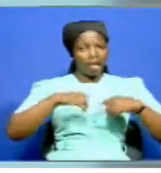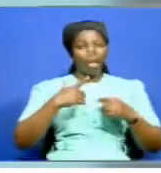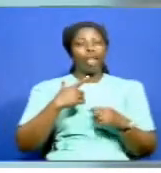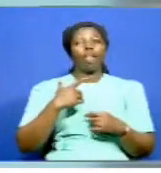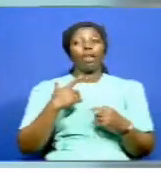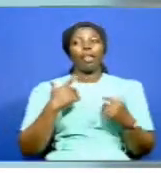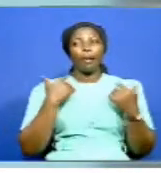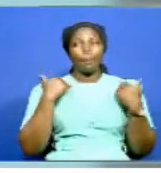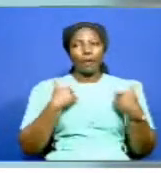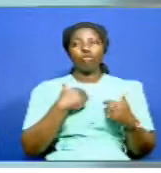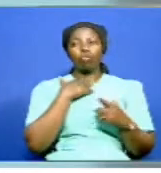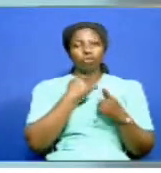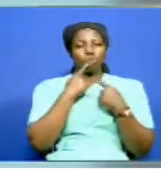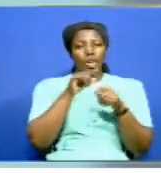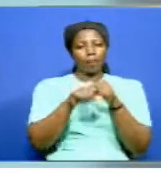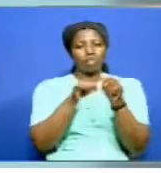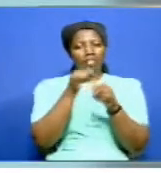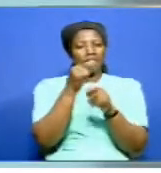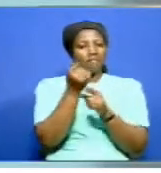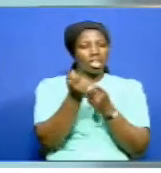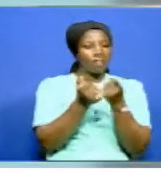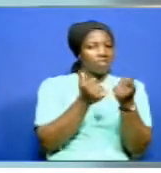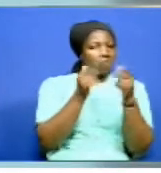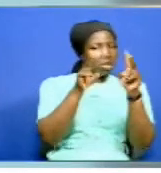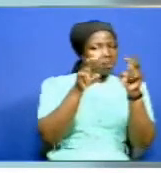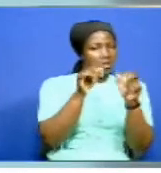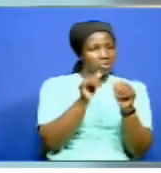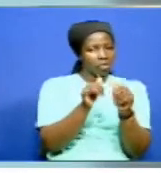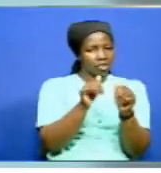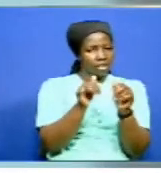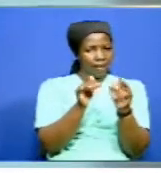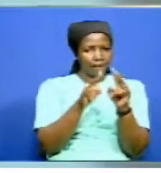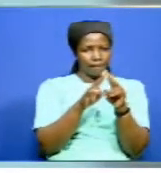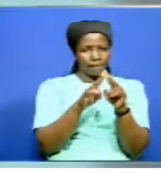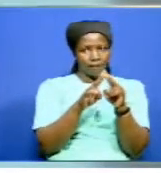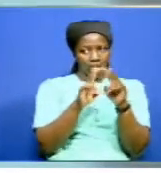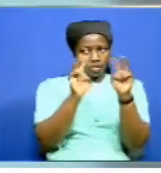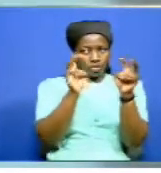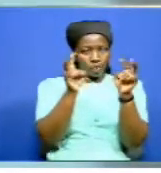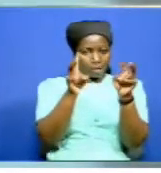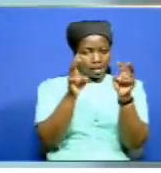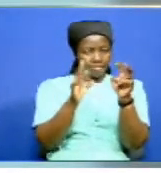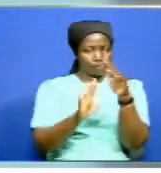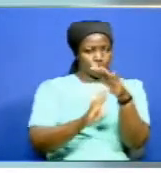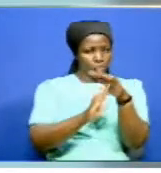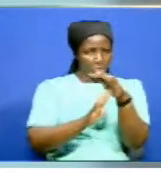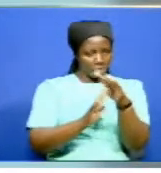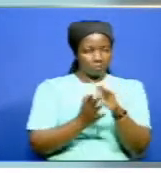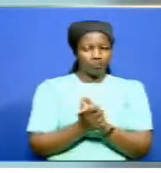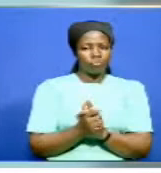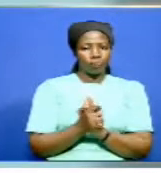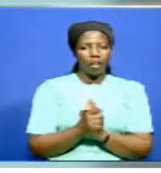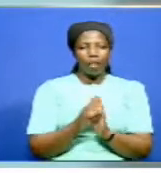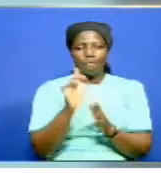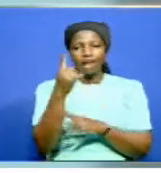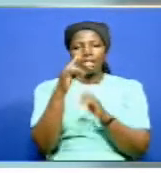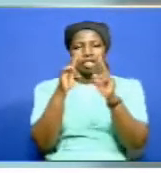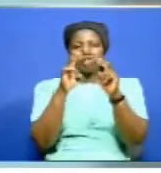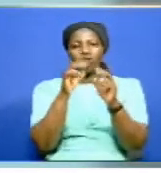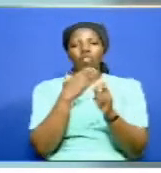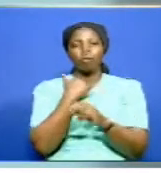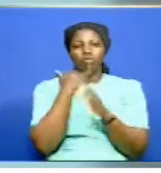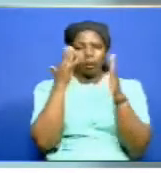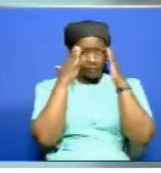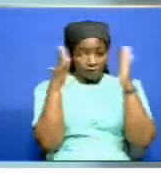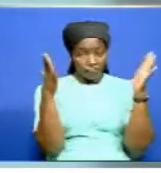a couple of issues that are topical. And the first issue that I would wish that we look